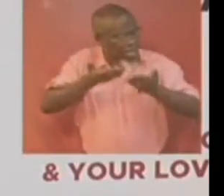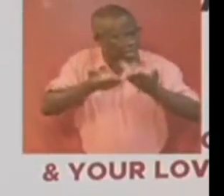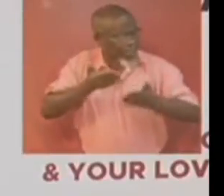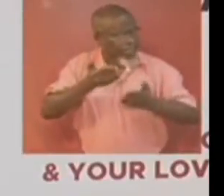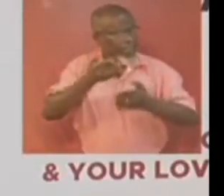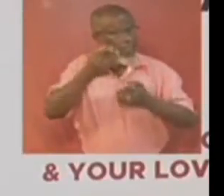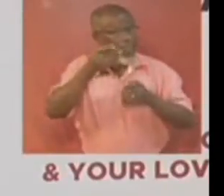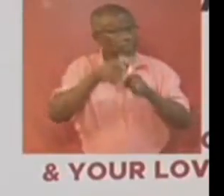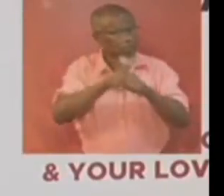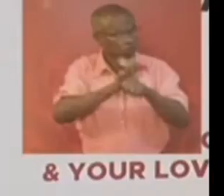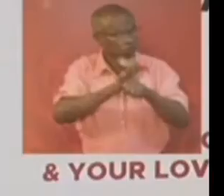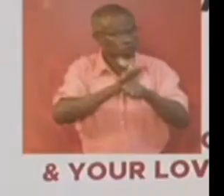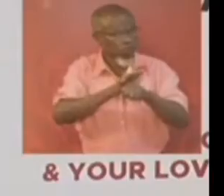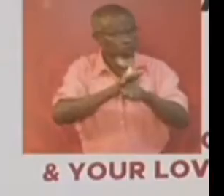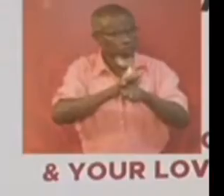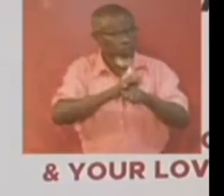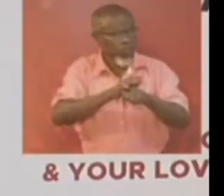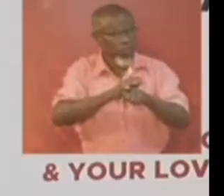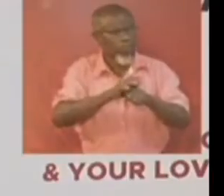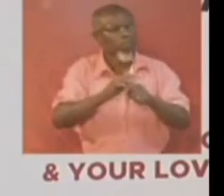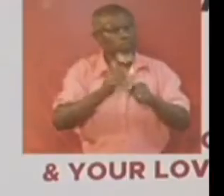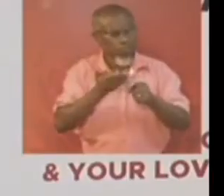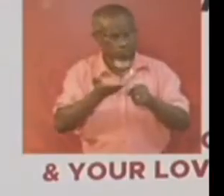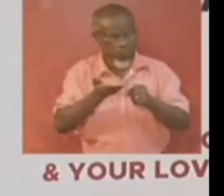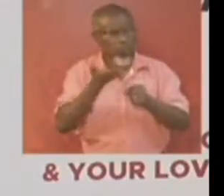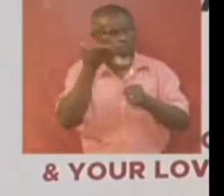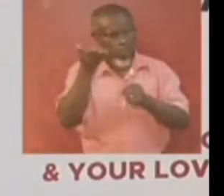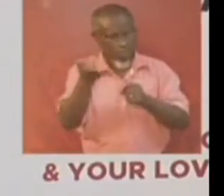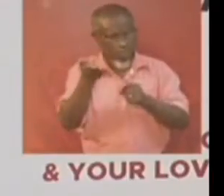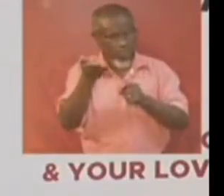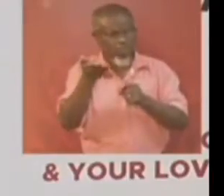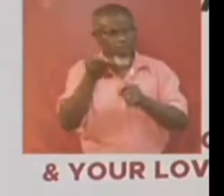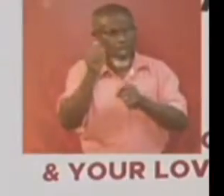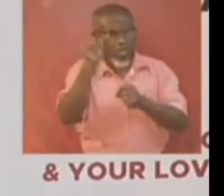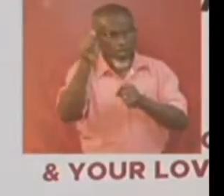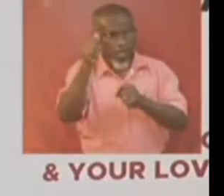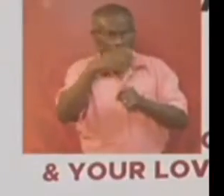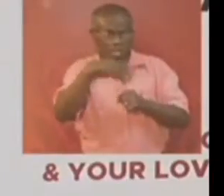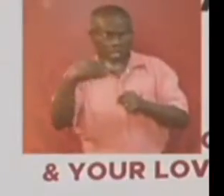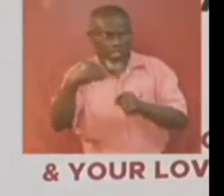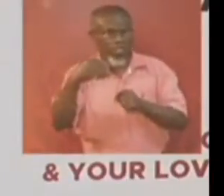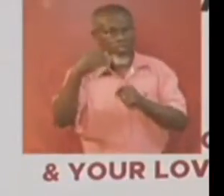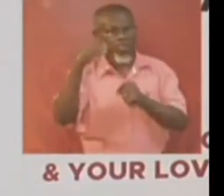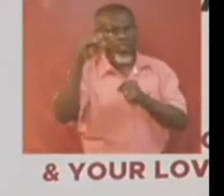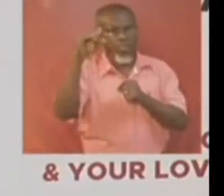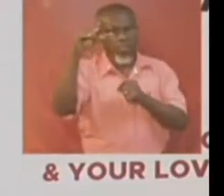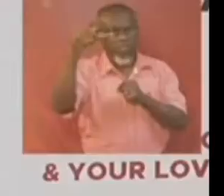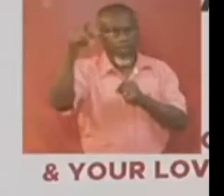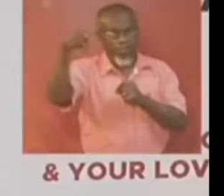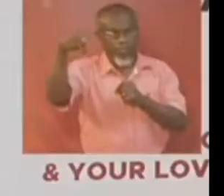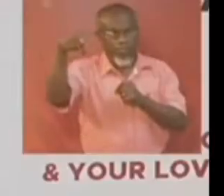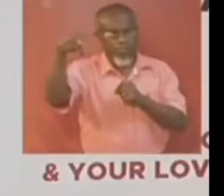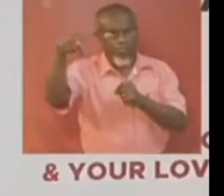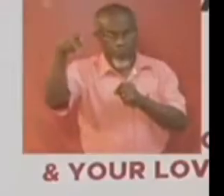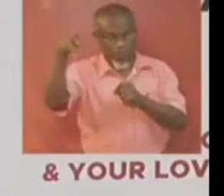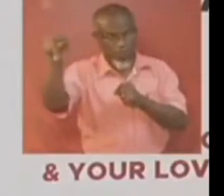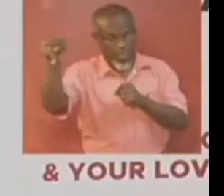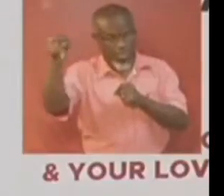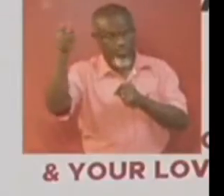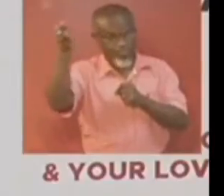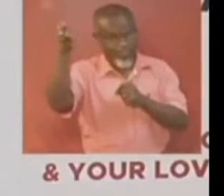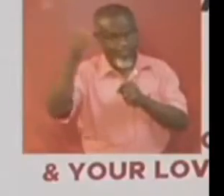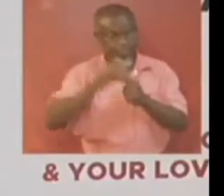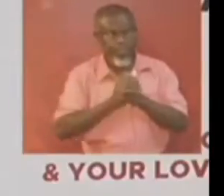state-supervised quarantine facilities, and persons in step-down facilities. Despite the low